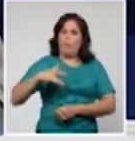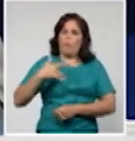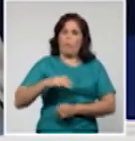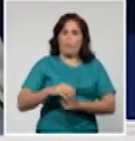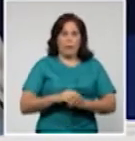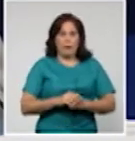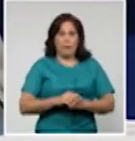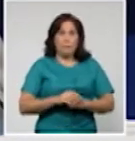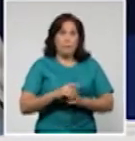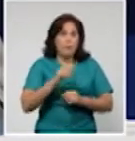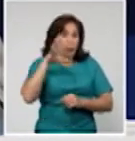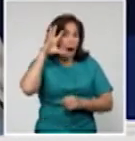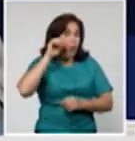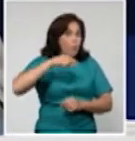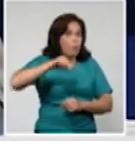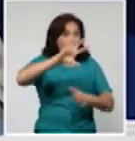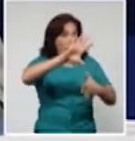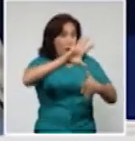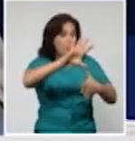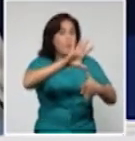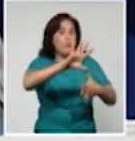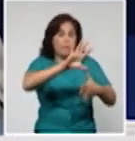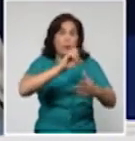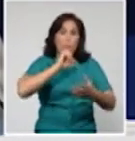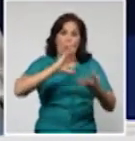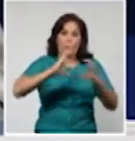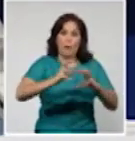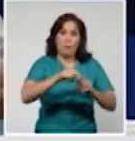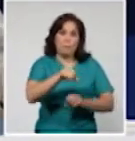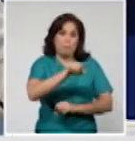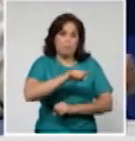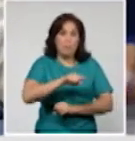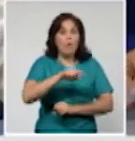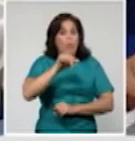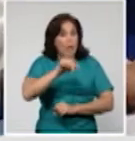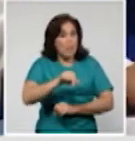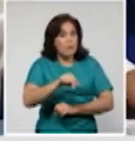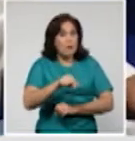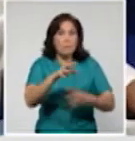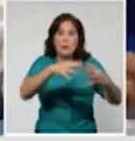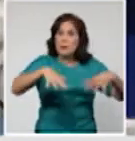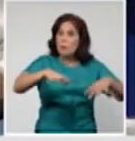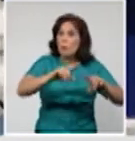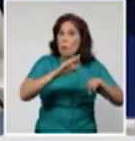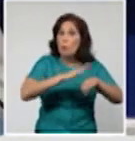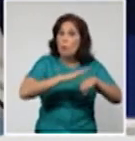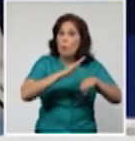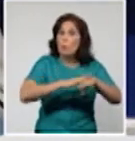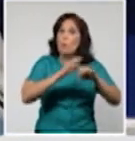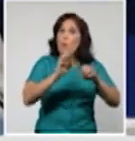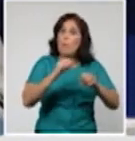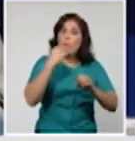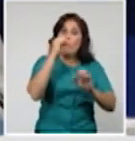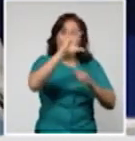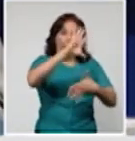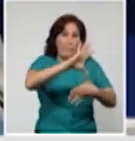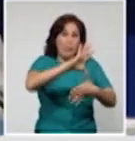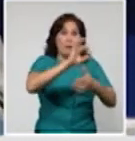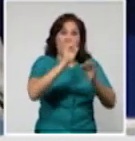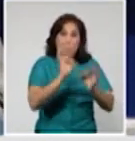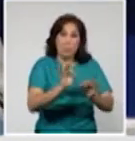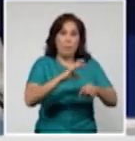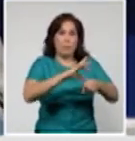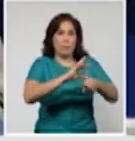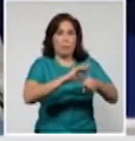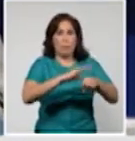with 295 deaths, followed by Chile and Argentina. This is the information that we have on